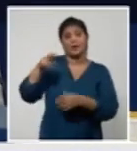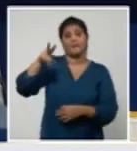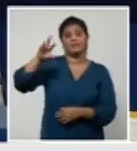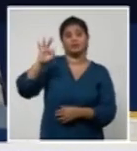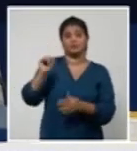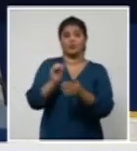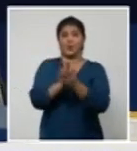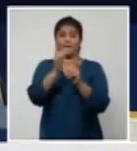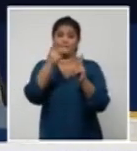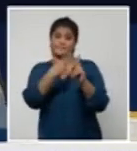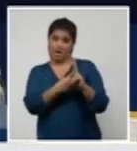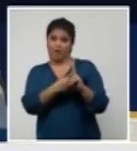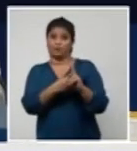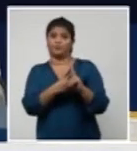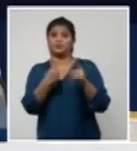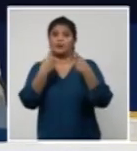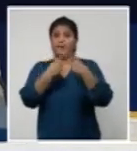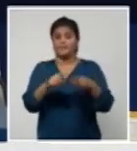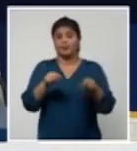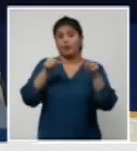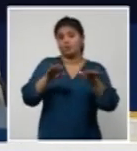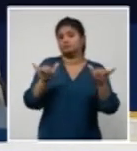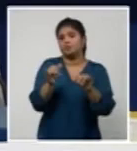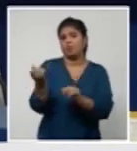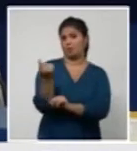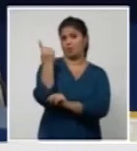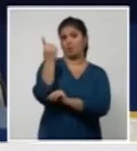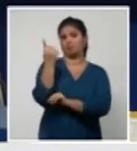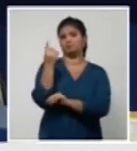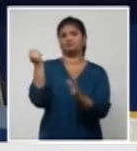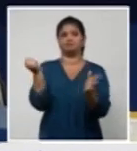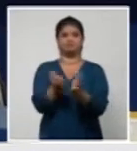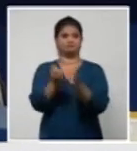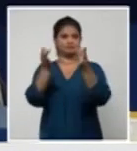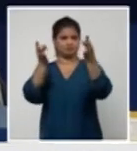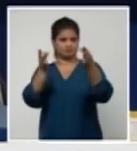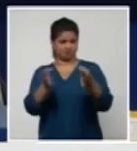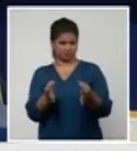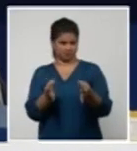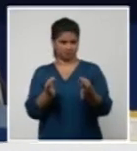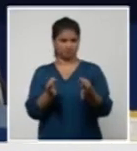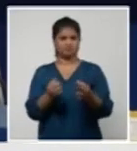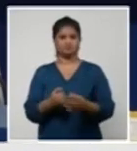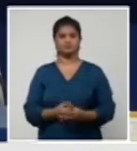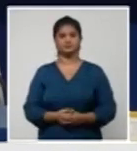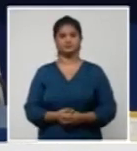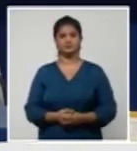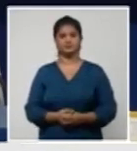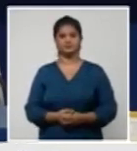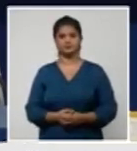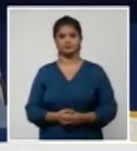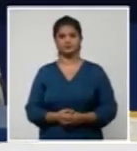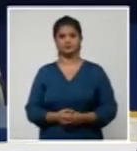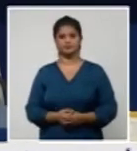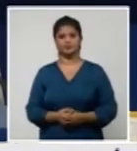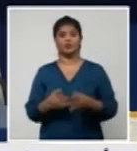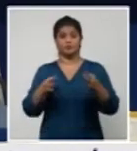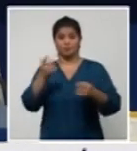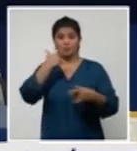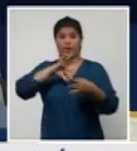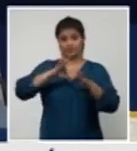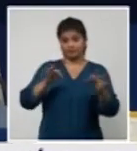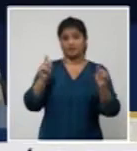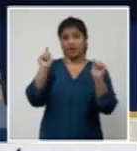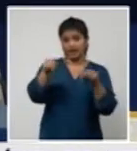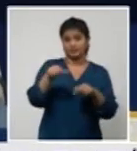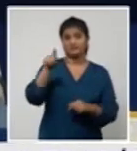12 cases from Artemisa all belong to the municipality of Bauta. All of the cases in Artemisa are linked to